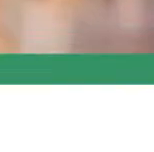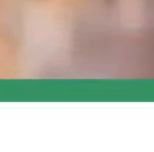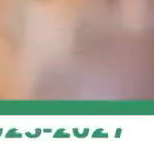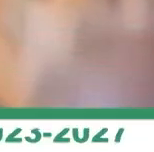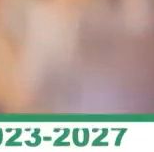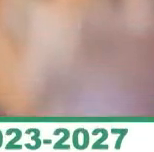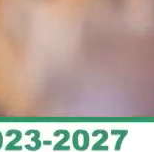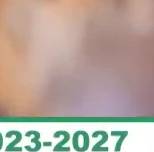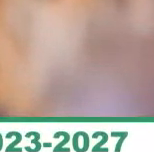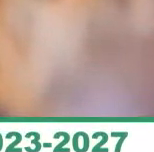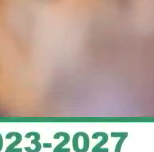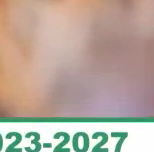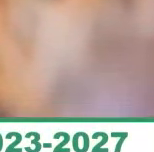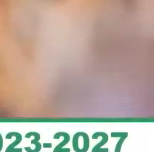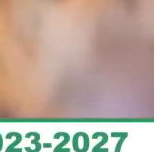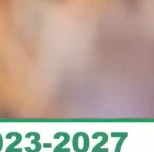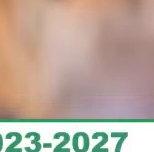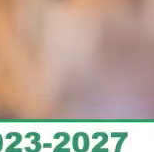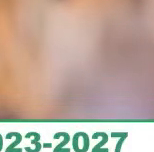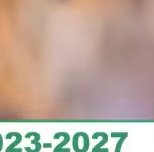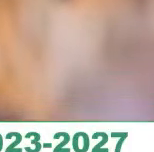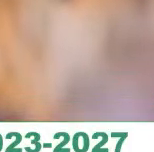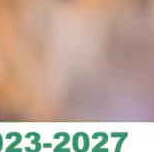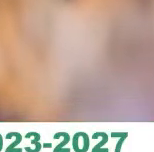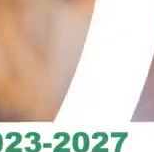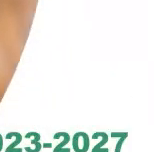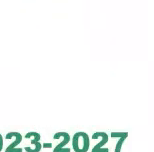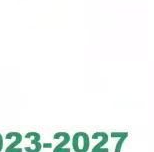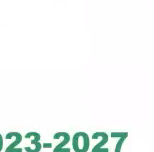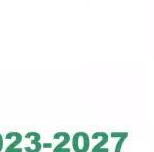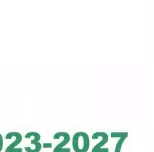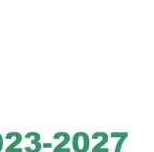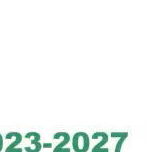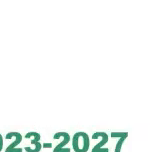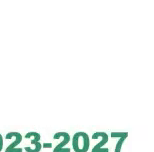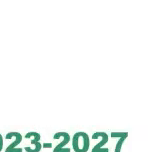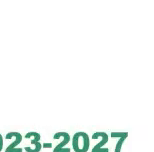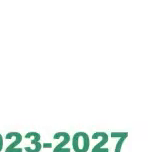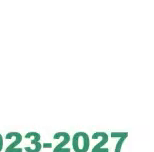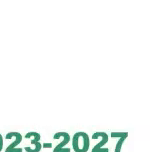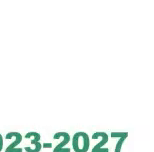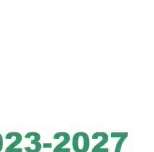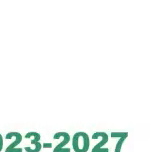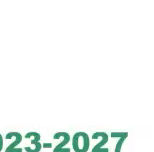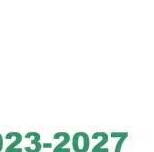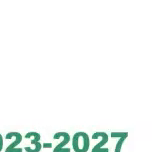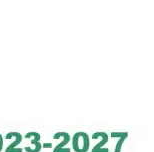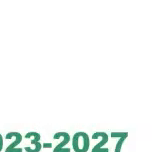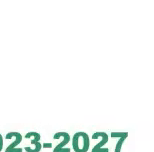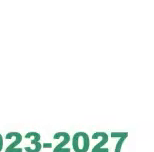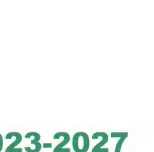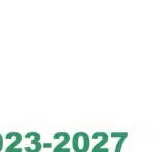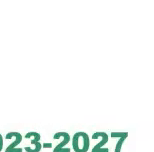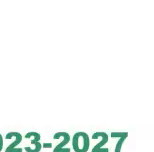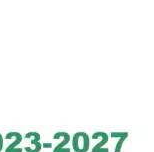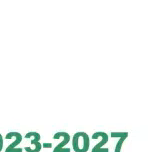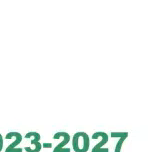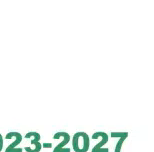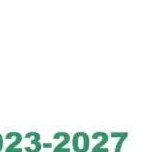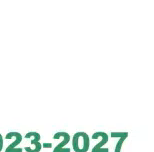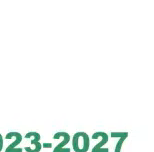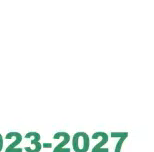The National Treasury and Economic Planning recently launched the fourth medium-term plan, MTP4, of the